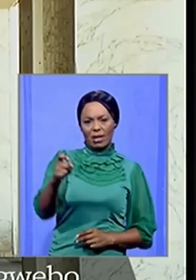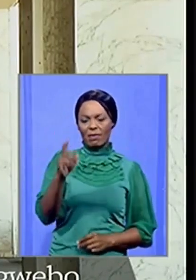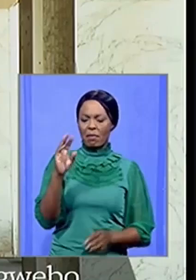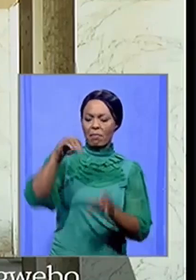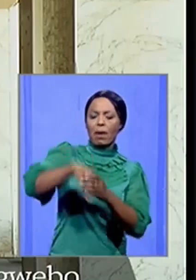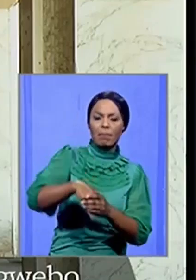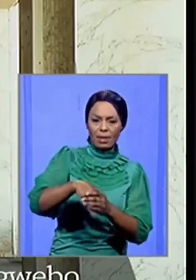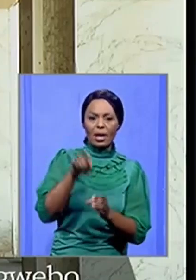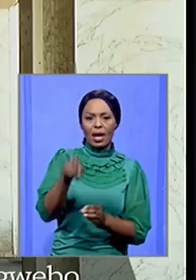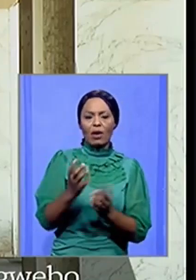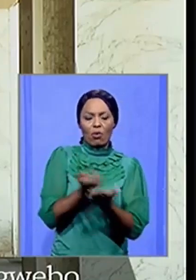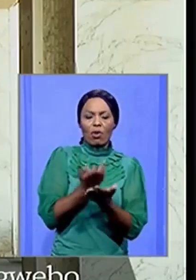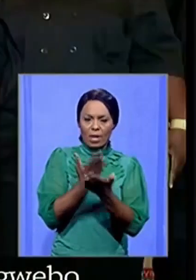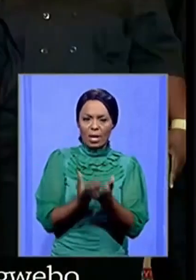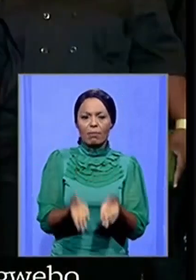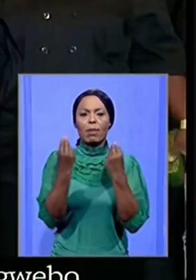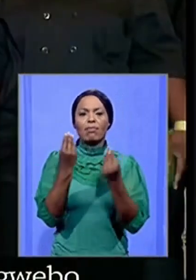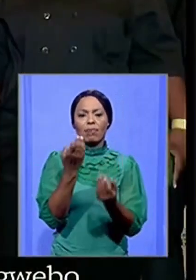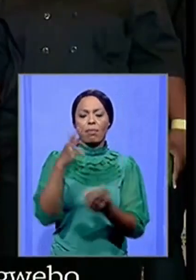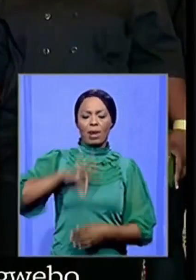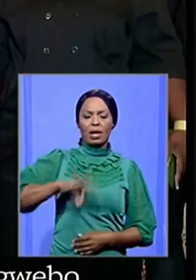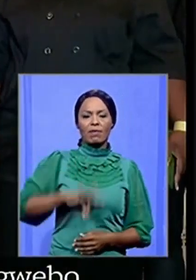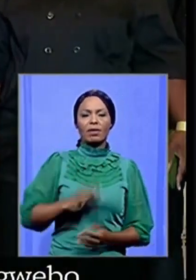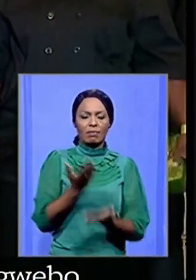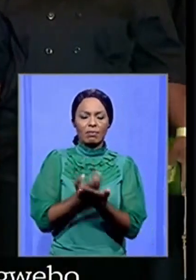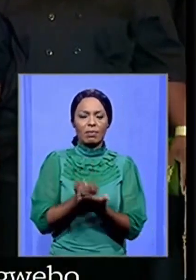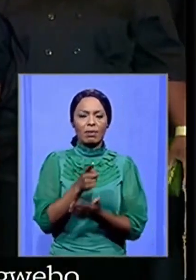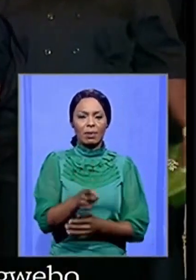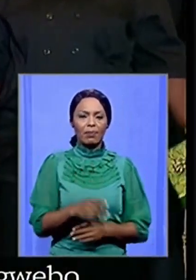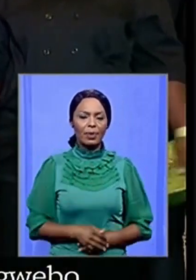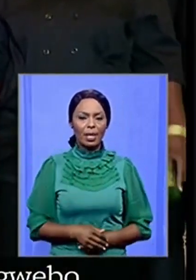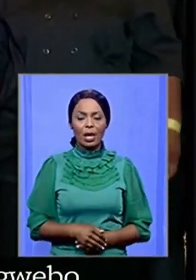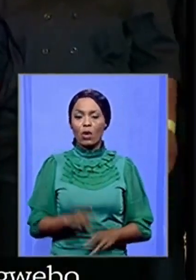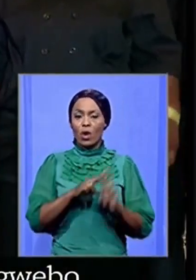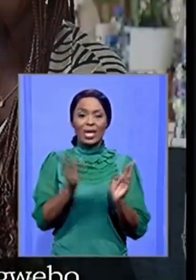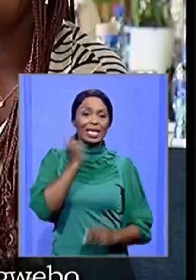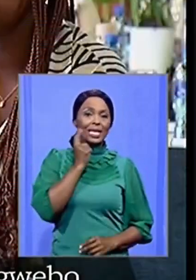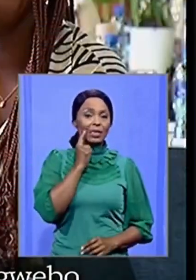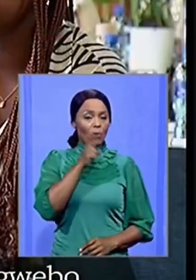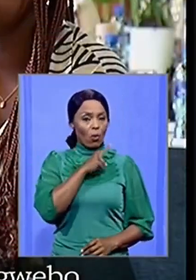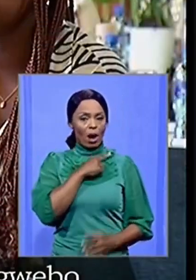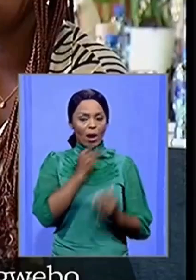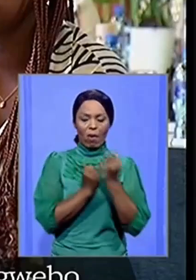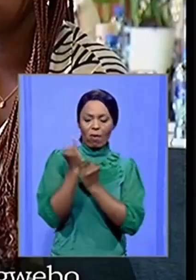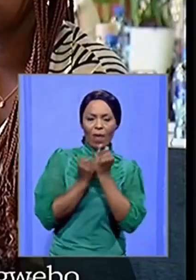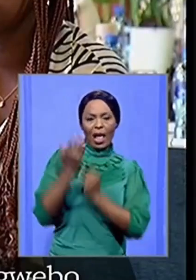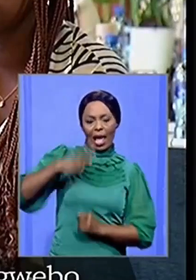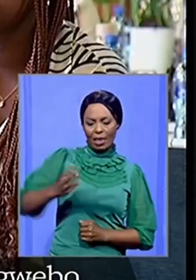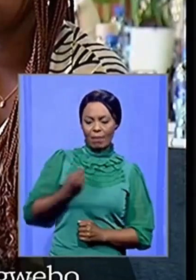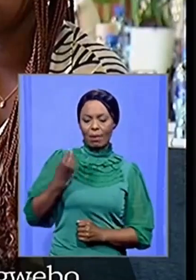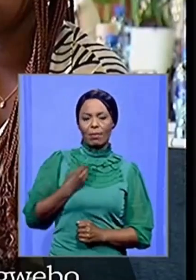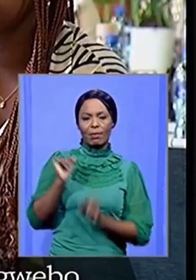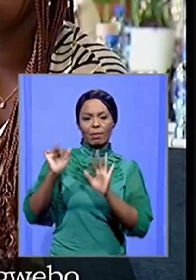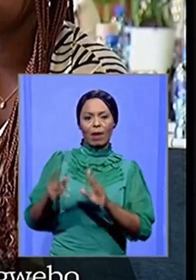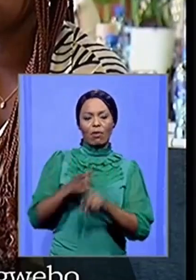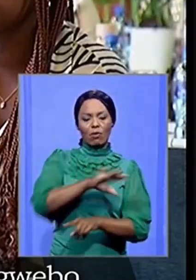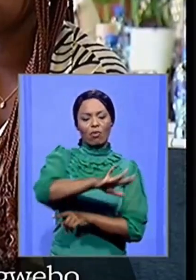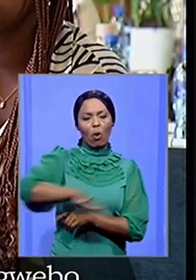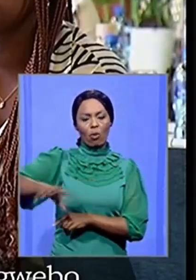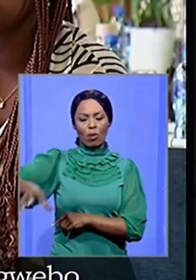ka gore moruo le bona ba nka karolo. Go be go se bobebe phadišanong ye mo mofenyi a bego a phadišana le baswa ba senyane go tšwa ka